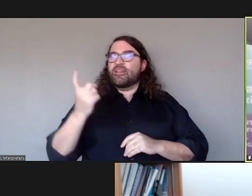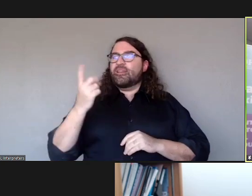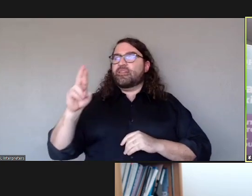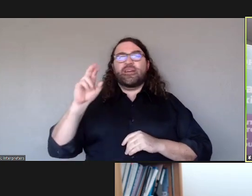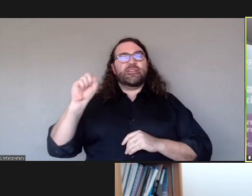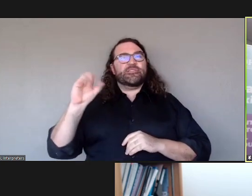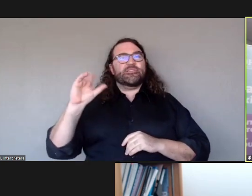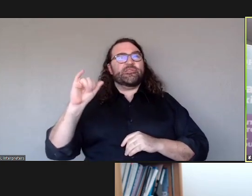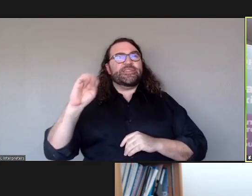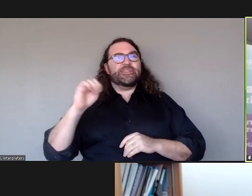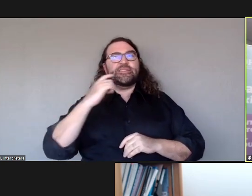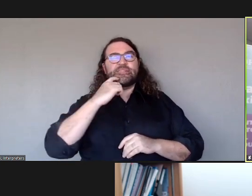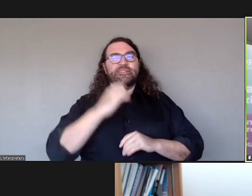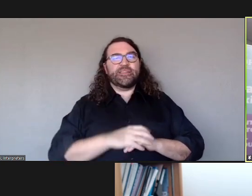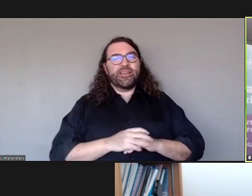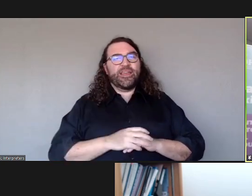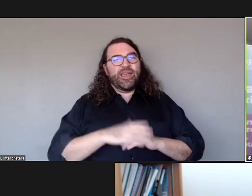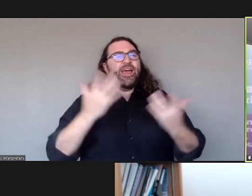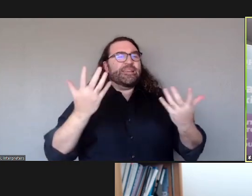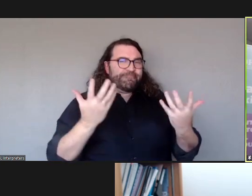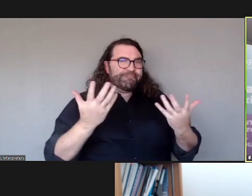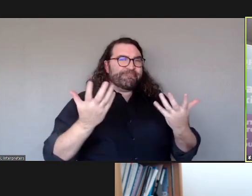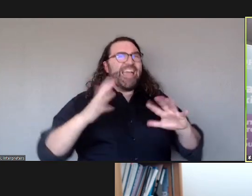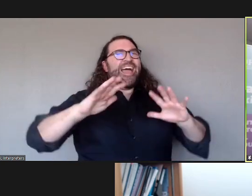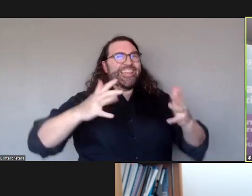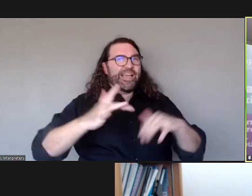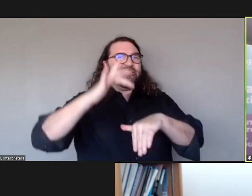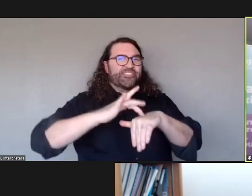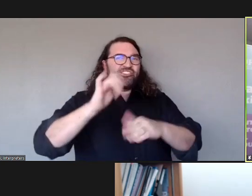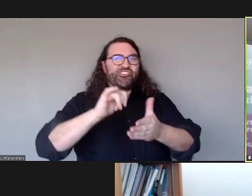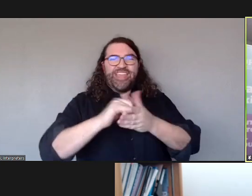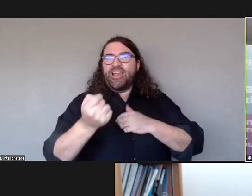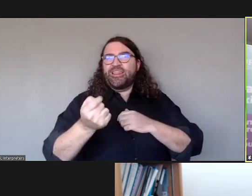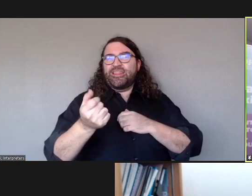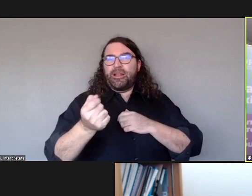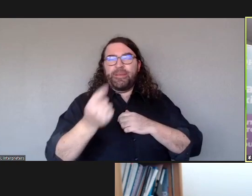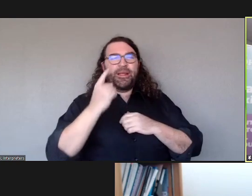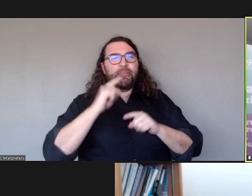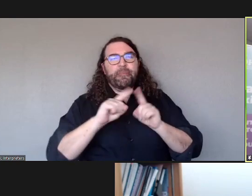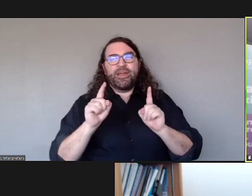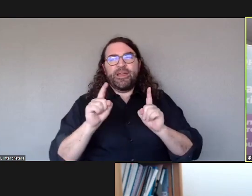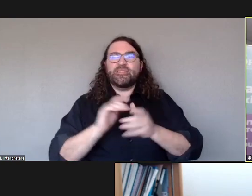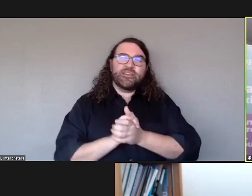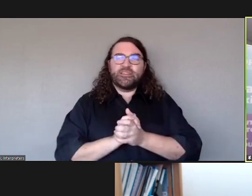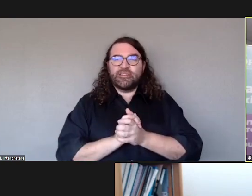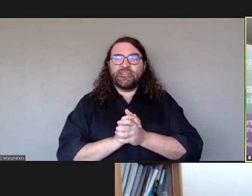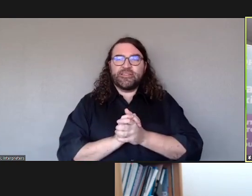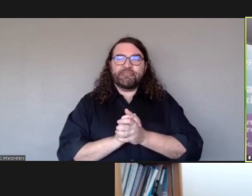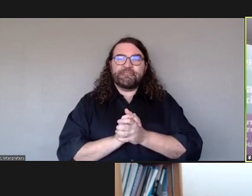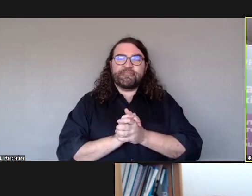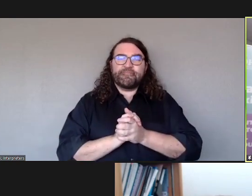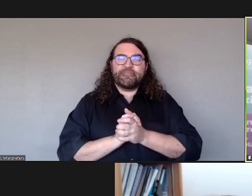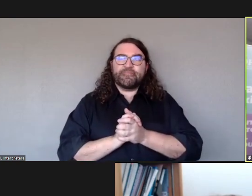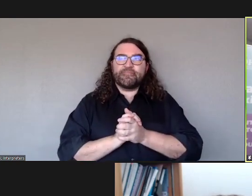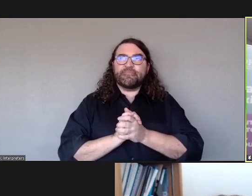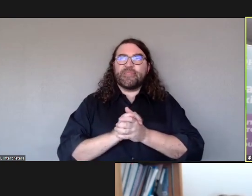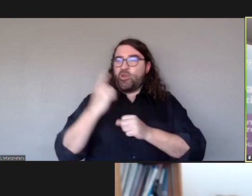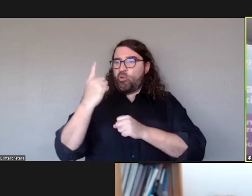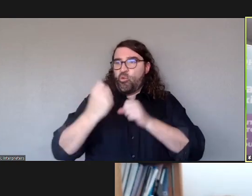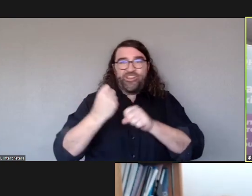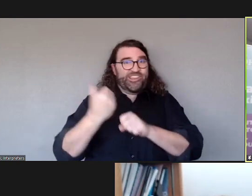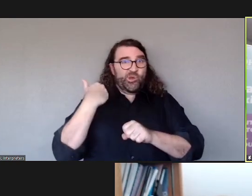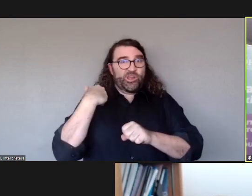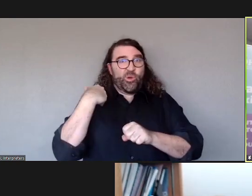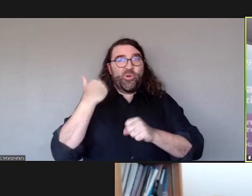I kind of foreshadowed that question in my closing comments, but a year ago, we